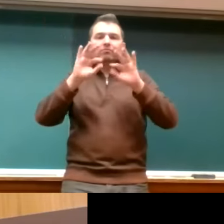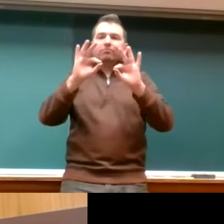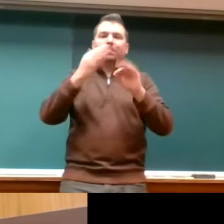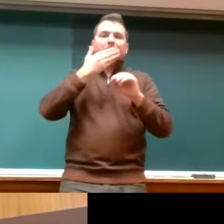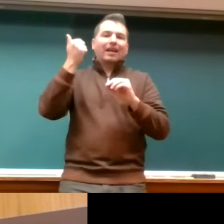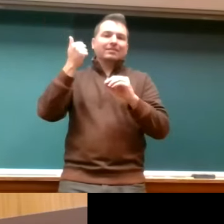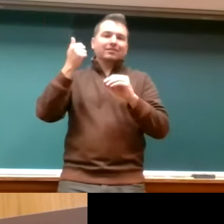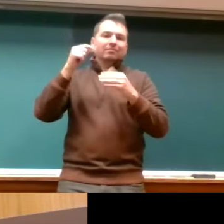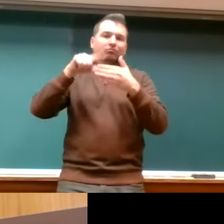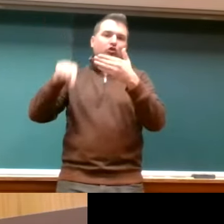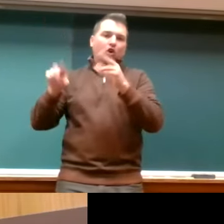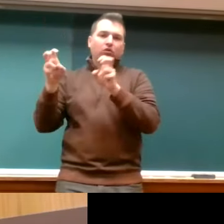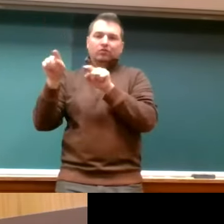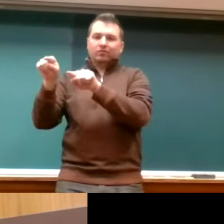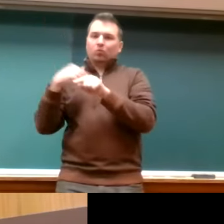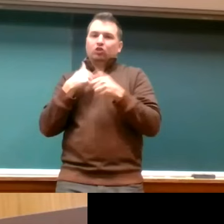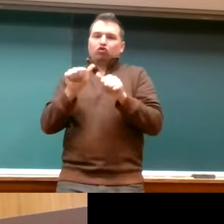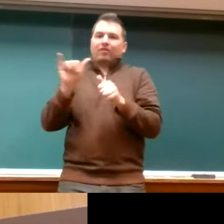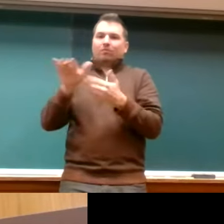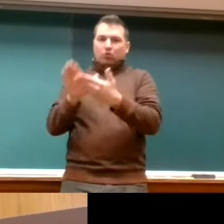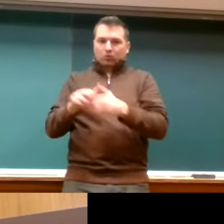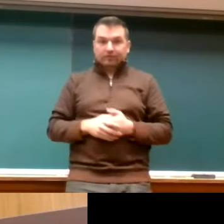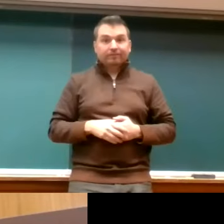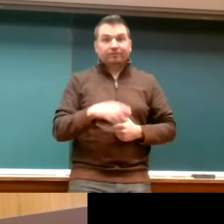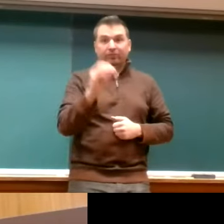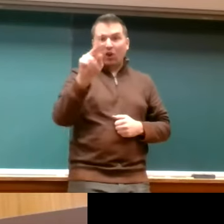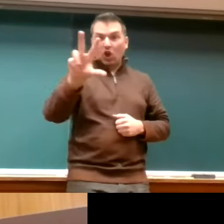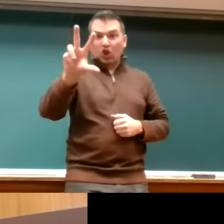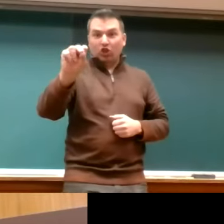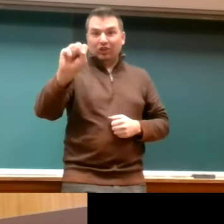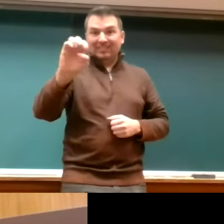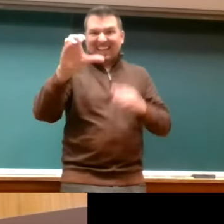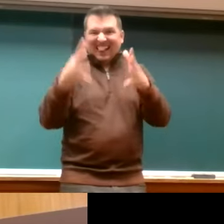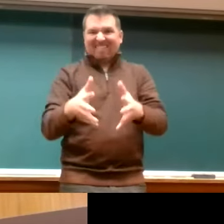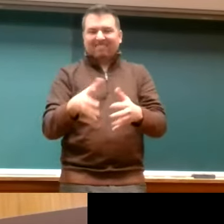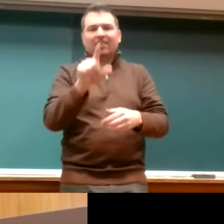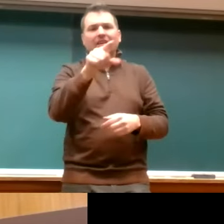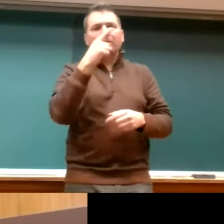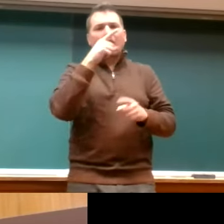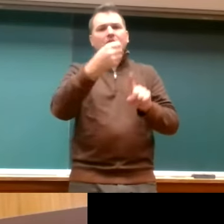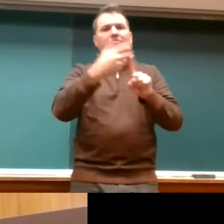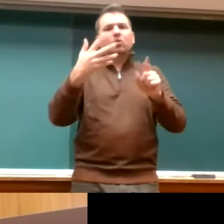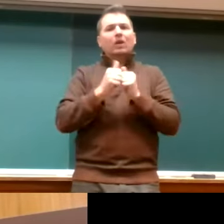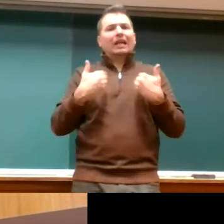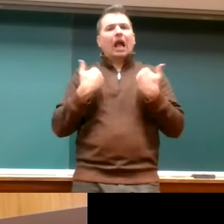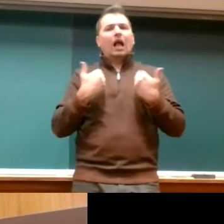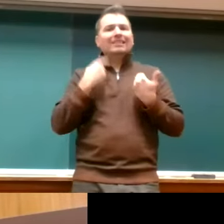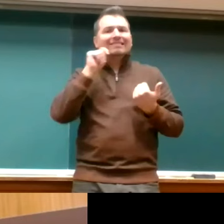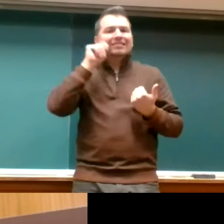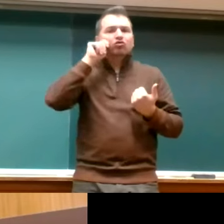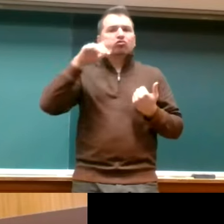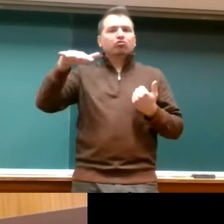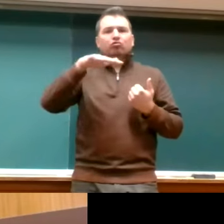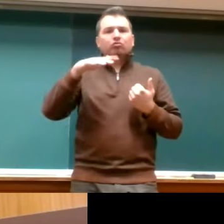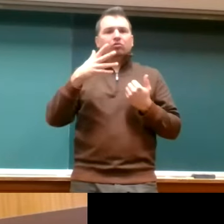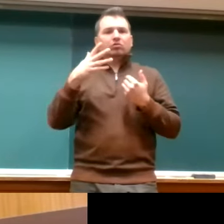Okay. And in less than 30 seconds, can you talk about your experiences with adolescent participants?